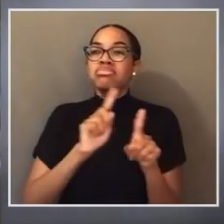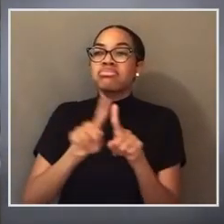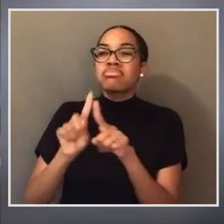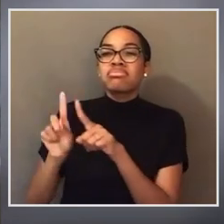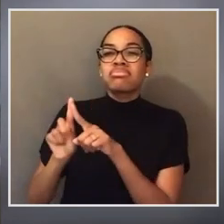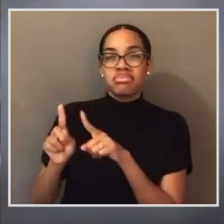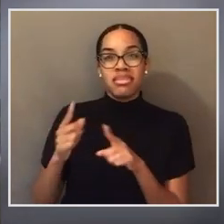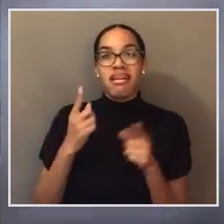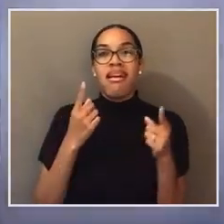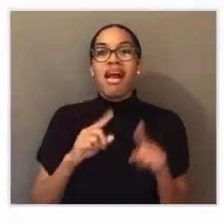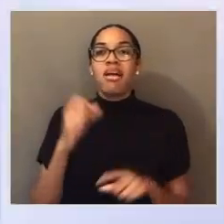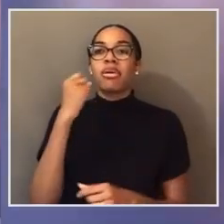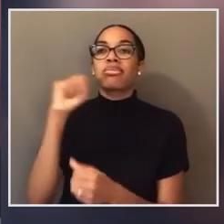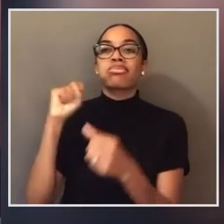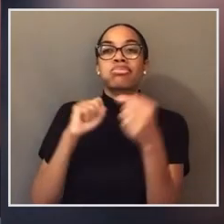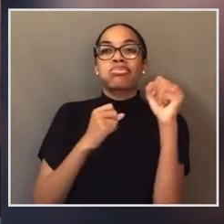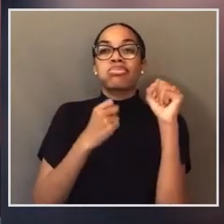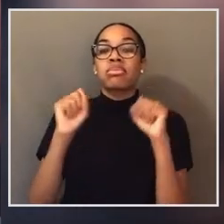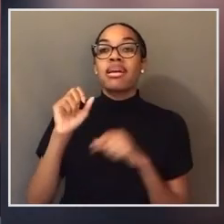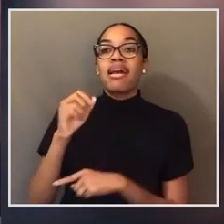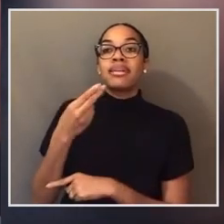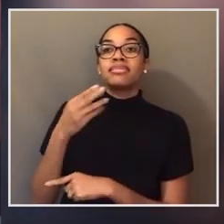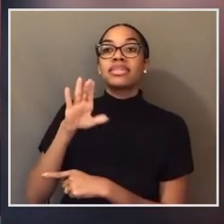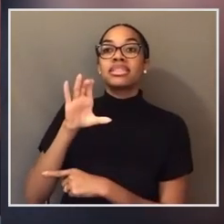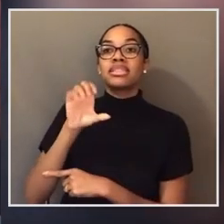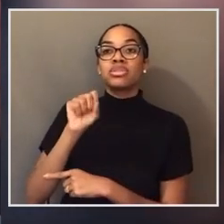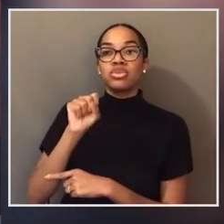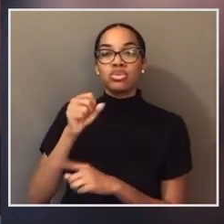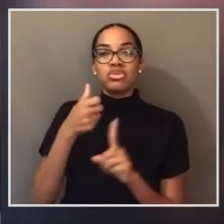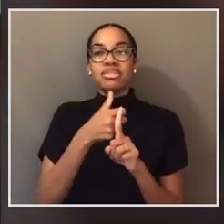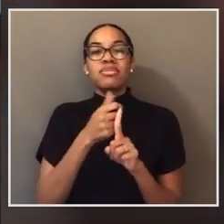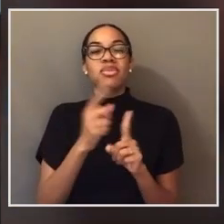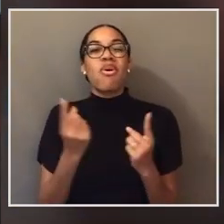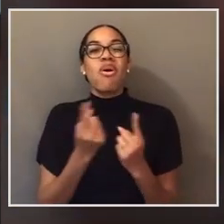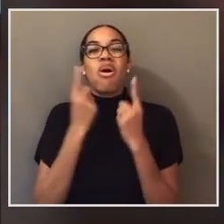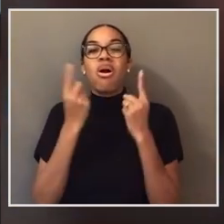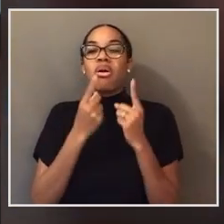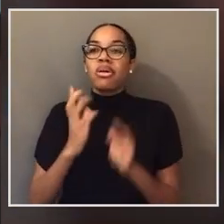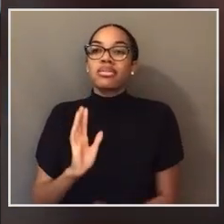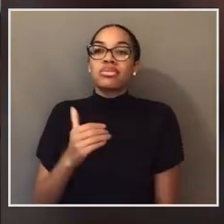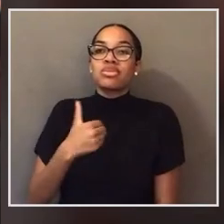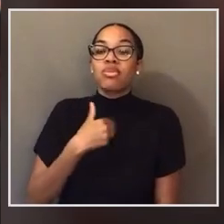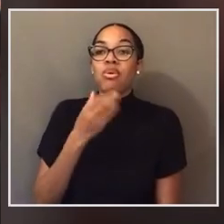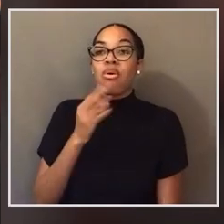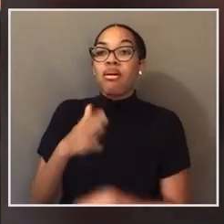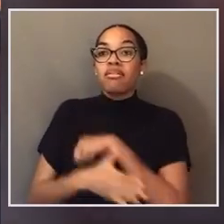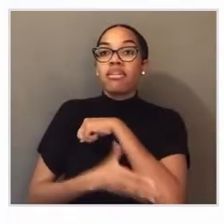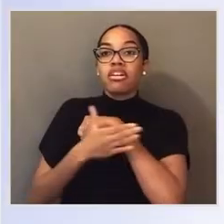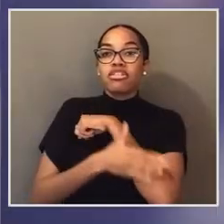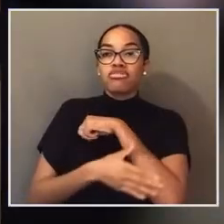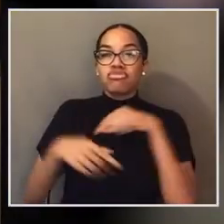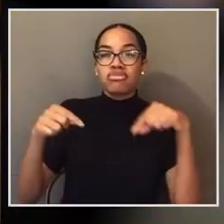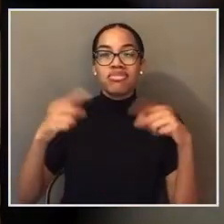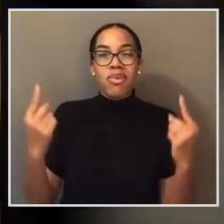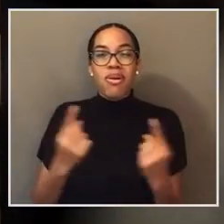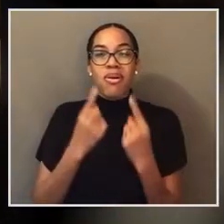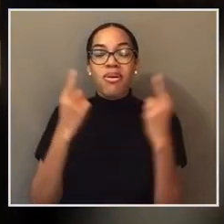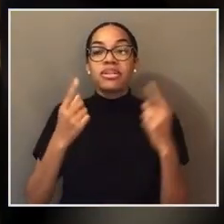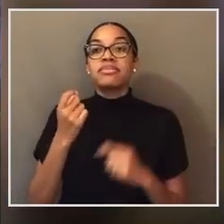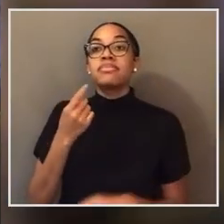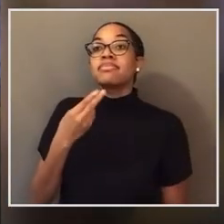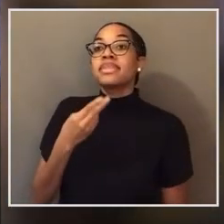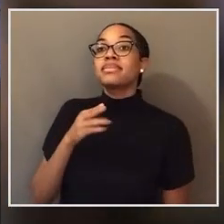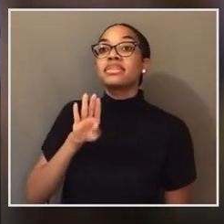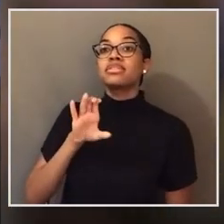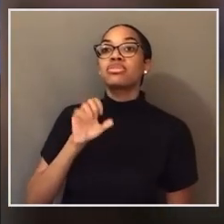have been the soul of the nation. Historically, Black colleges and universities built America's Black middle class, and Joe Biden